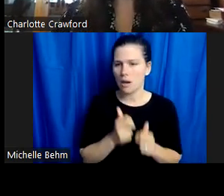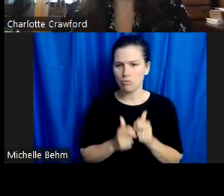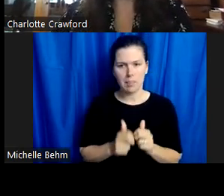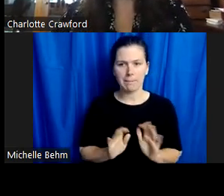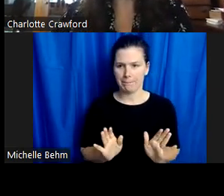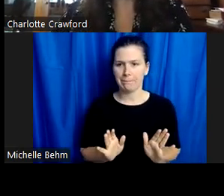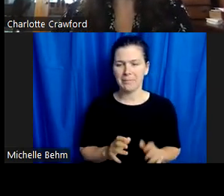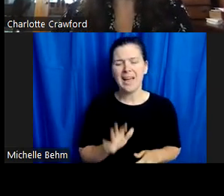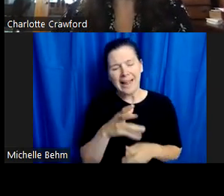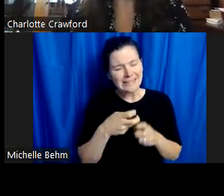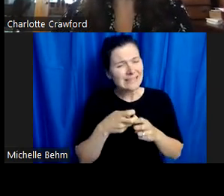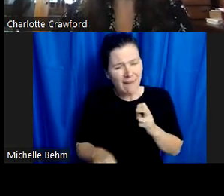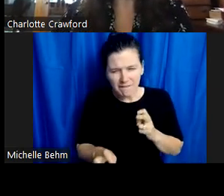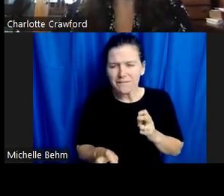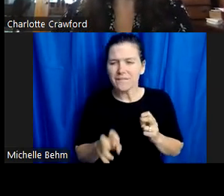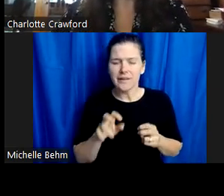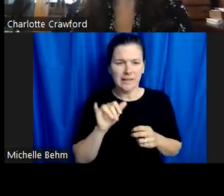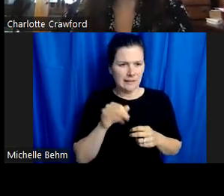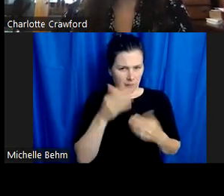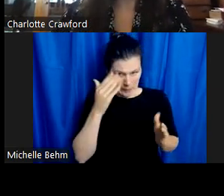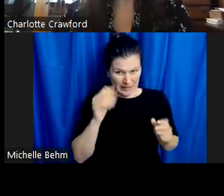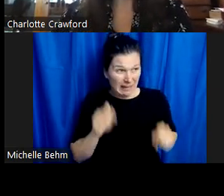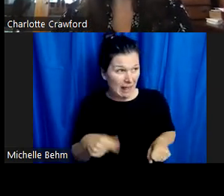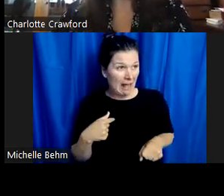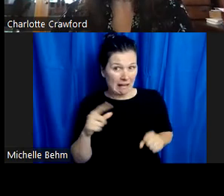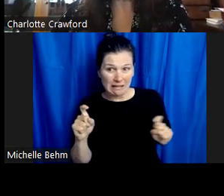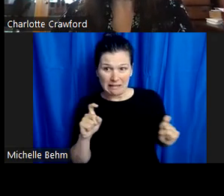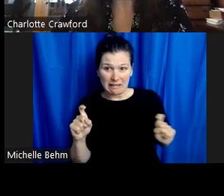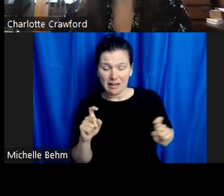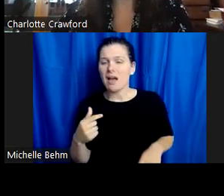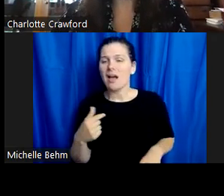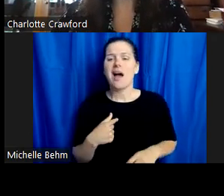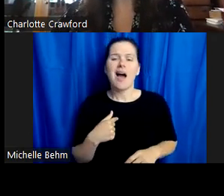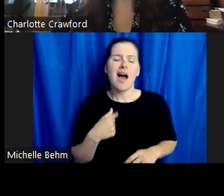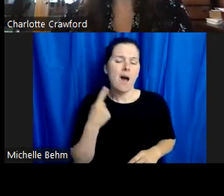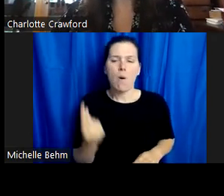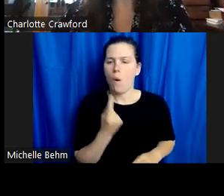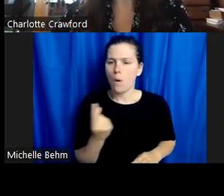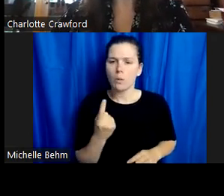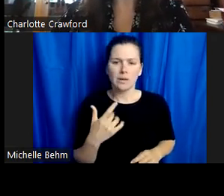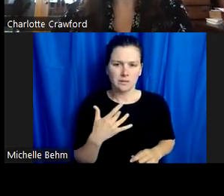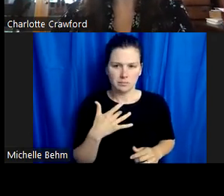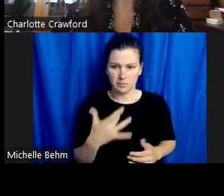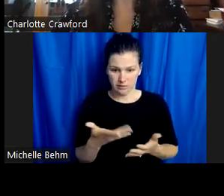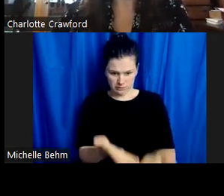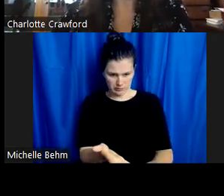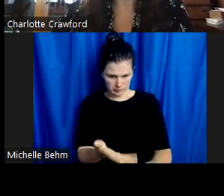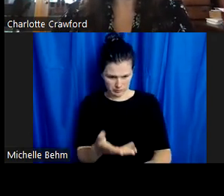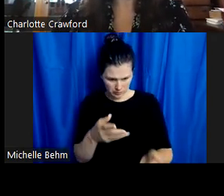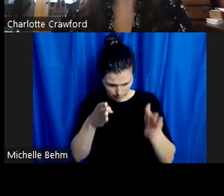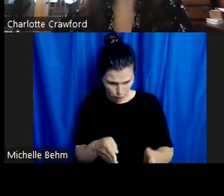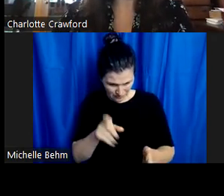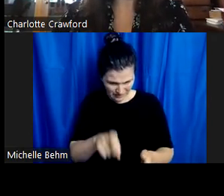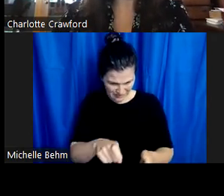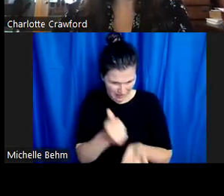And it's tough when you don't know if you can or not. I always err on the caution of the person who's laying in front of me who needs the help.